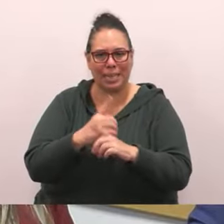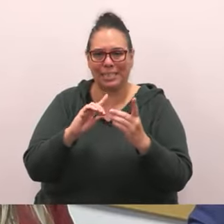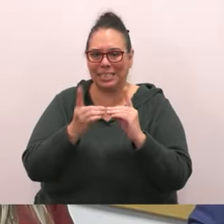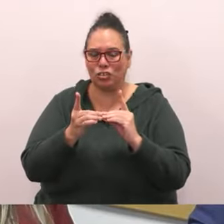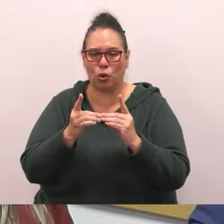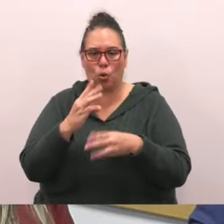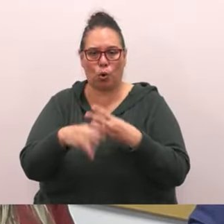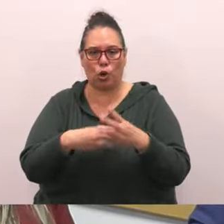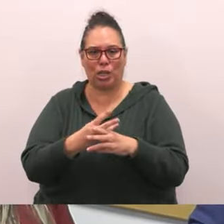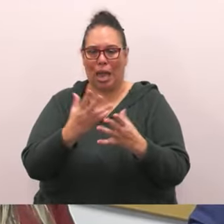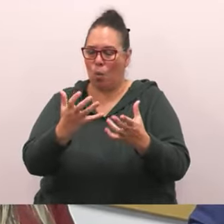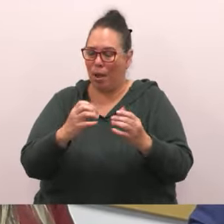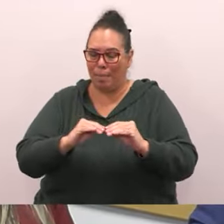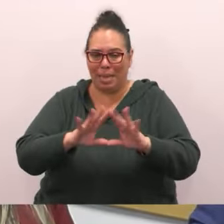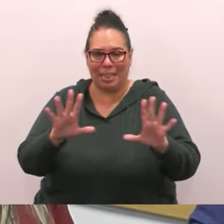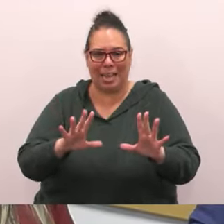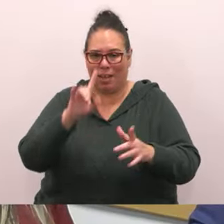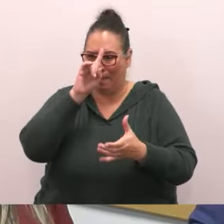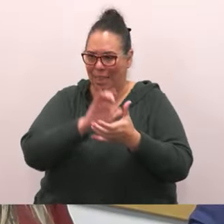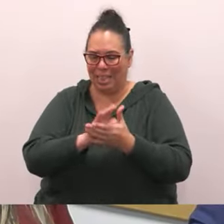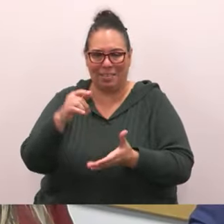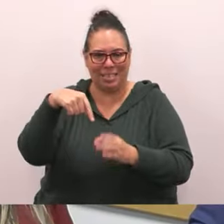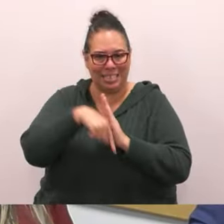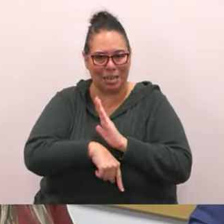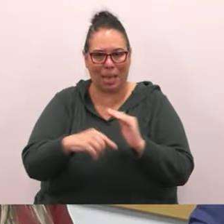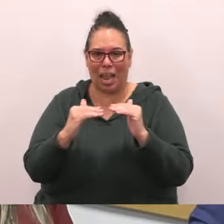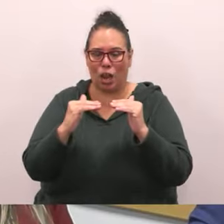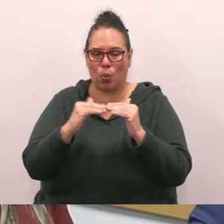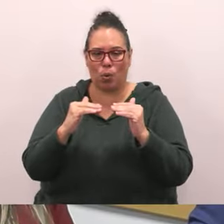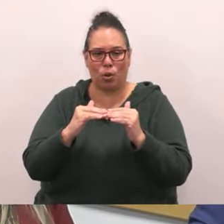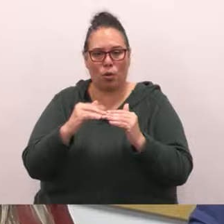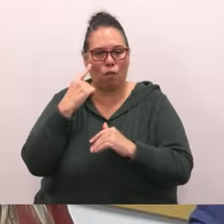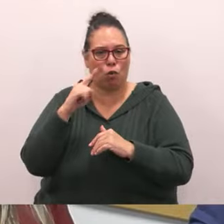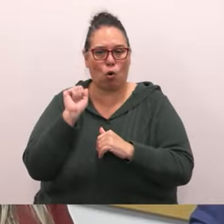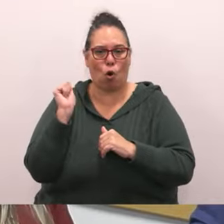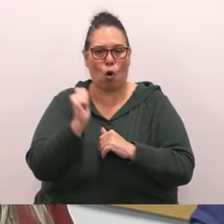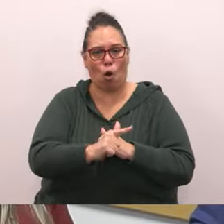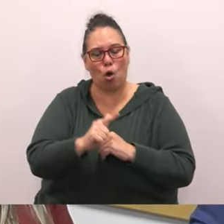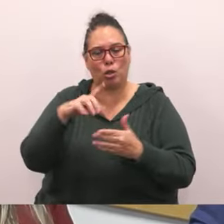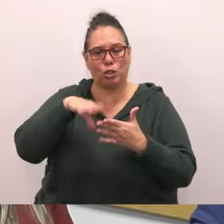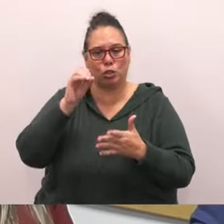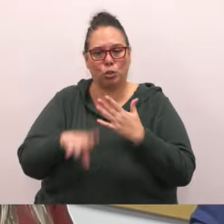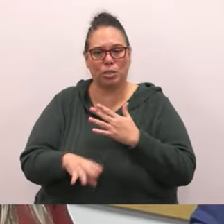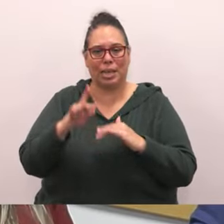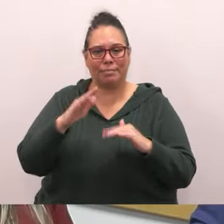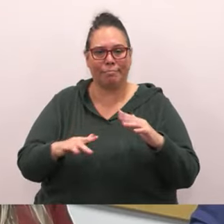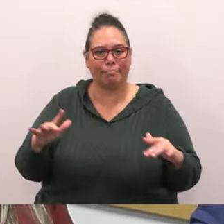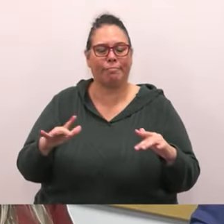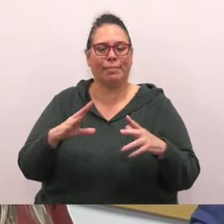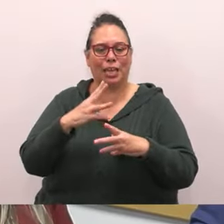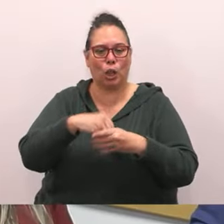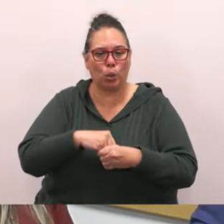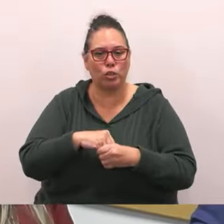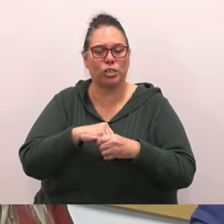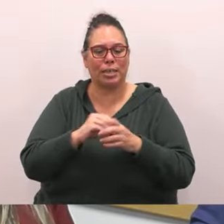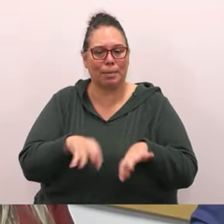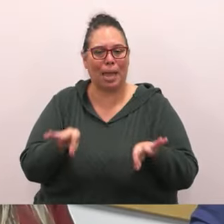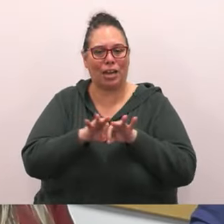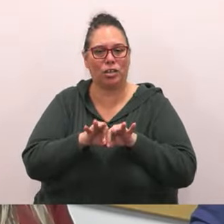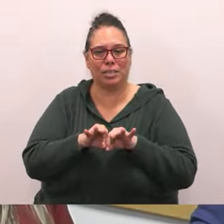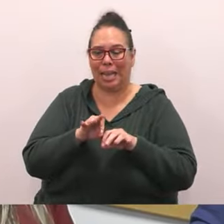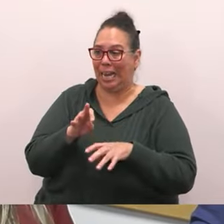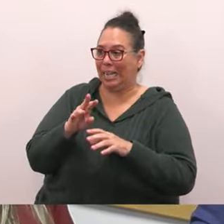to be very clear. I believe deeply in an equitable future for all students. Diversity, equity, and inclusion positions matter, and they play an